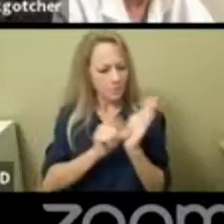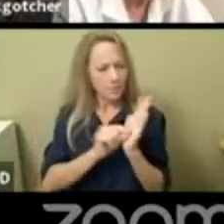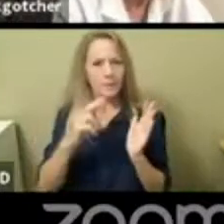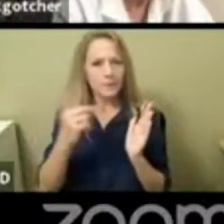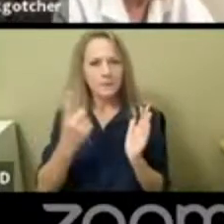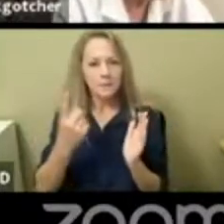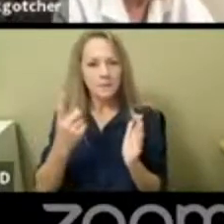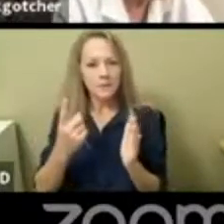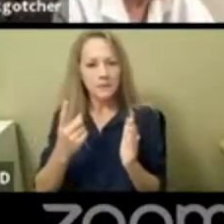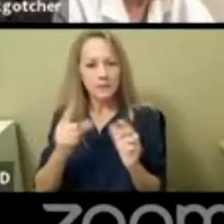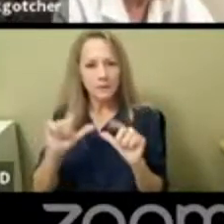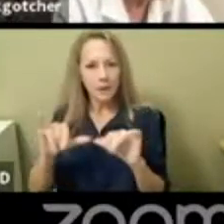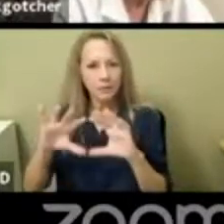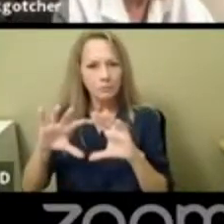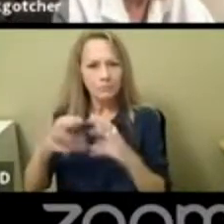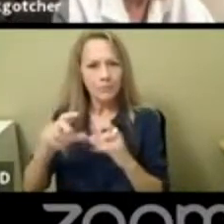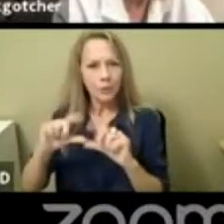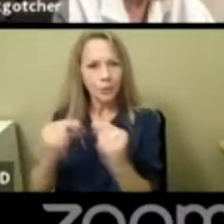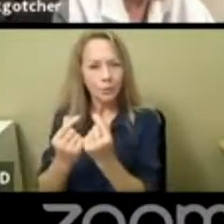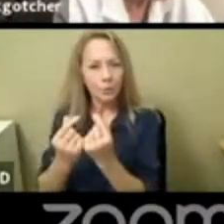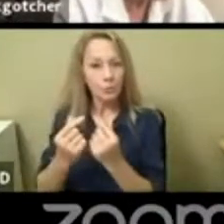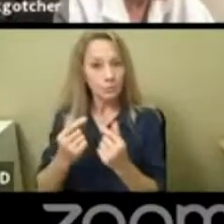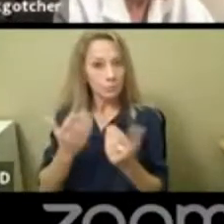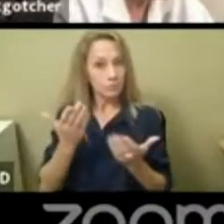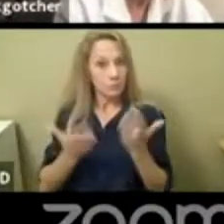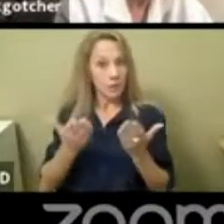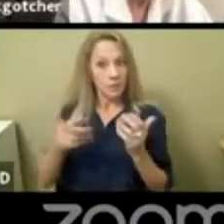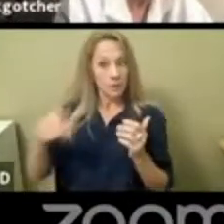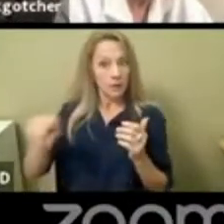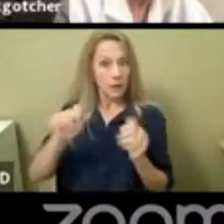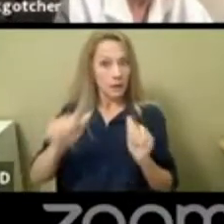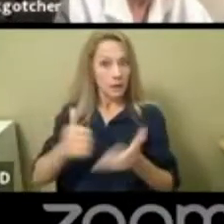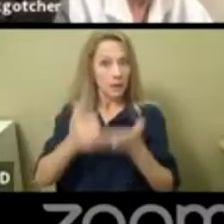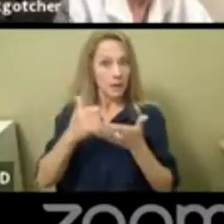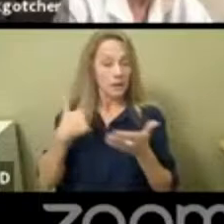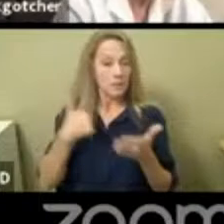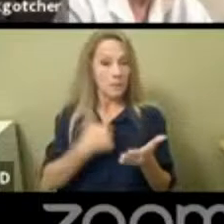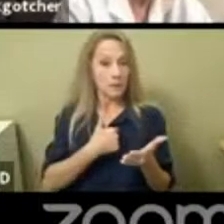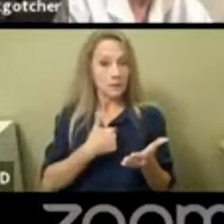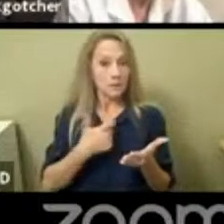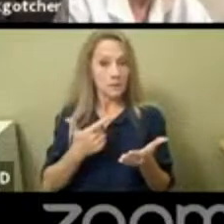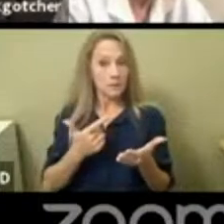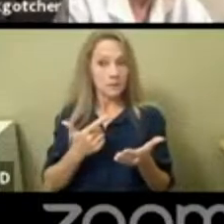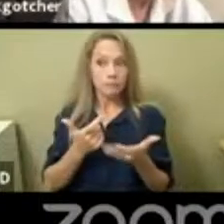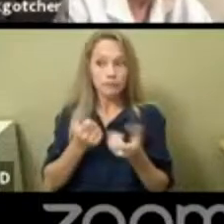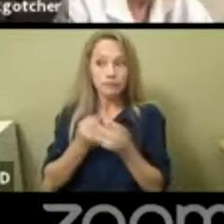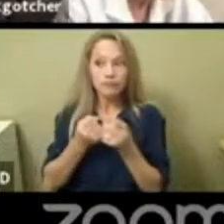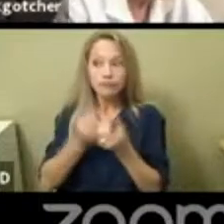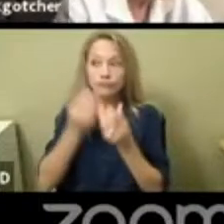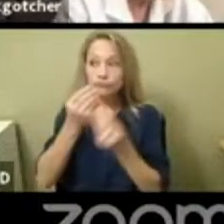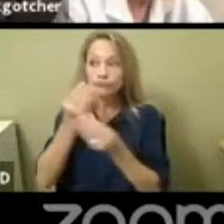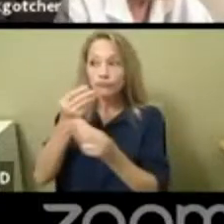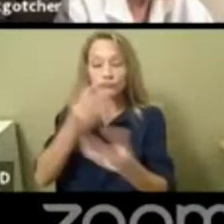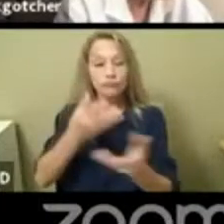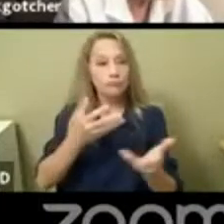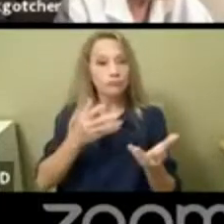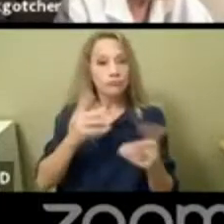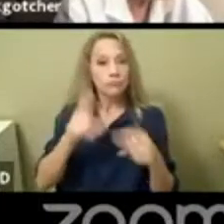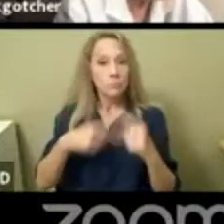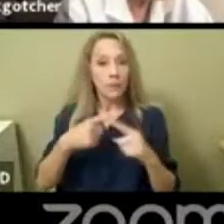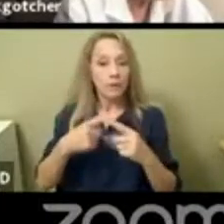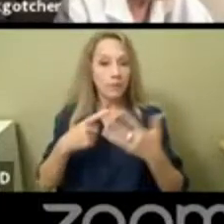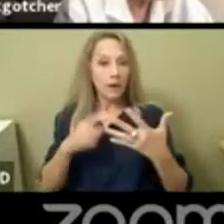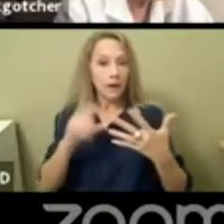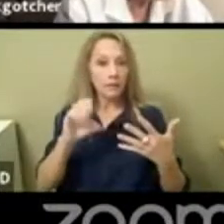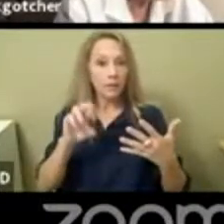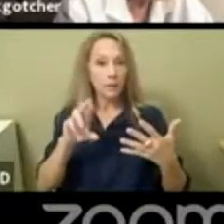recently. Is this something they could help with, promoting the 5 core actions? I just don't, it's just a question, I just don't know.